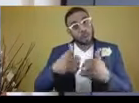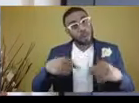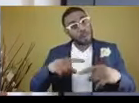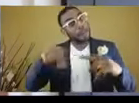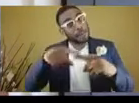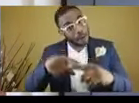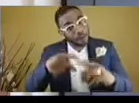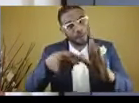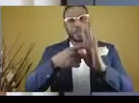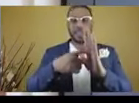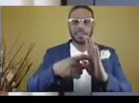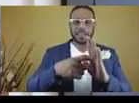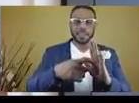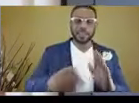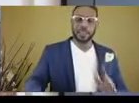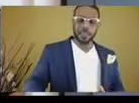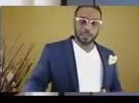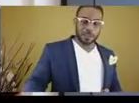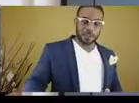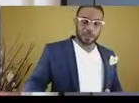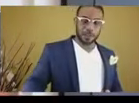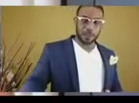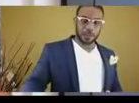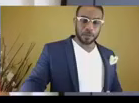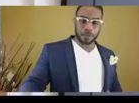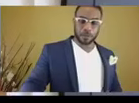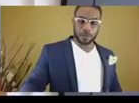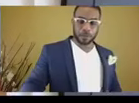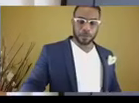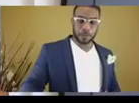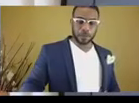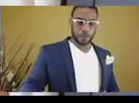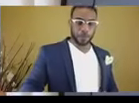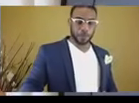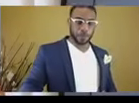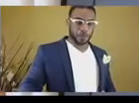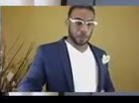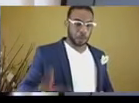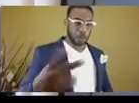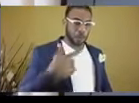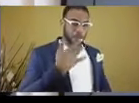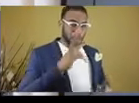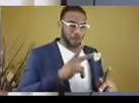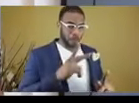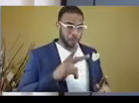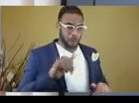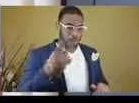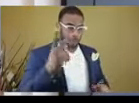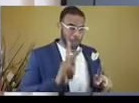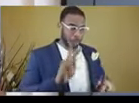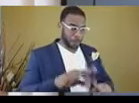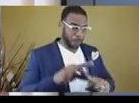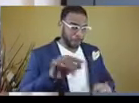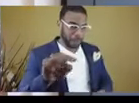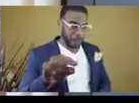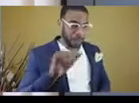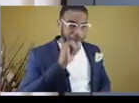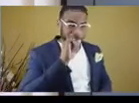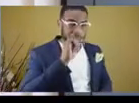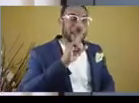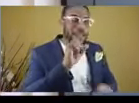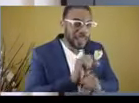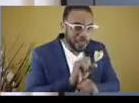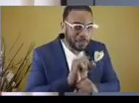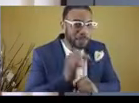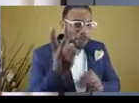the mandate, two of my favorite folks. Everybody here has been my favorite, for sure, but these two folks in particular, definitely two